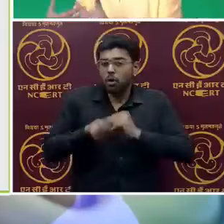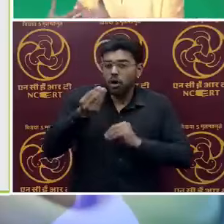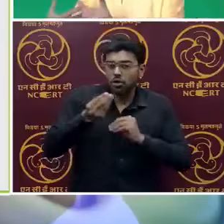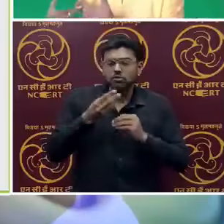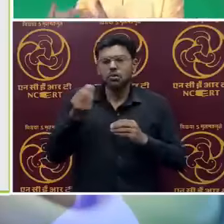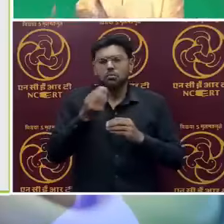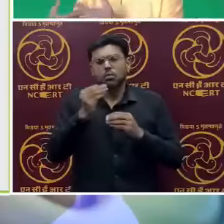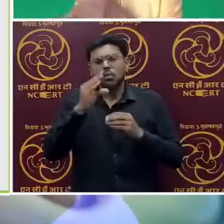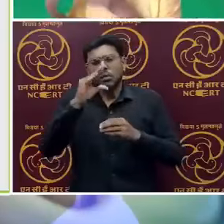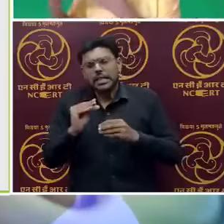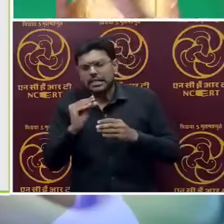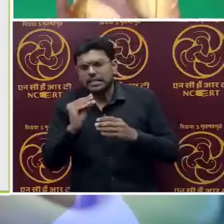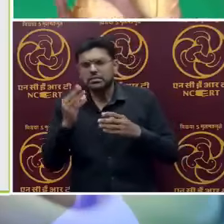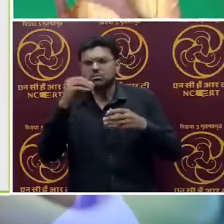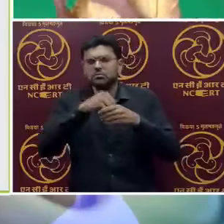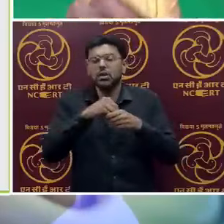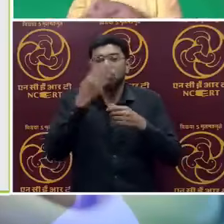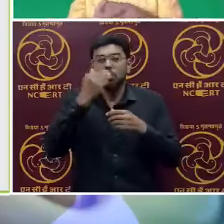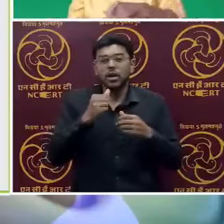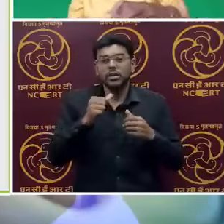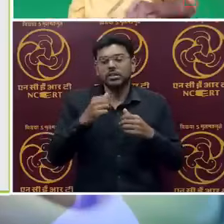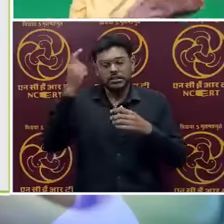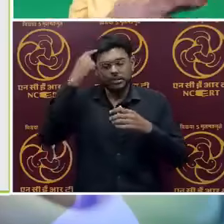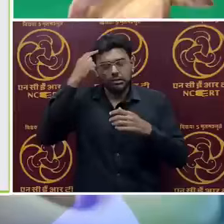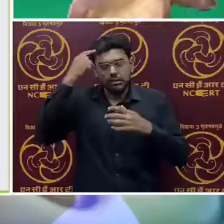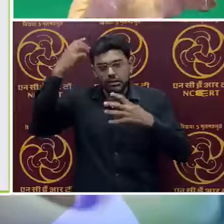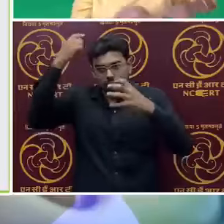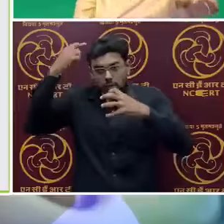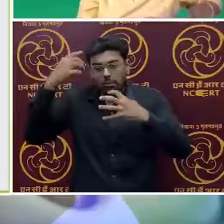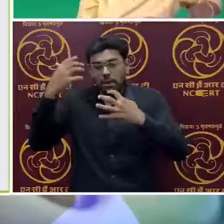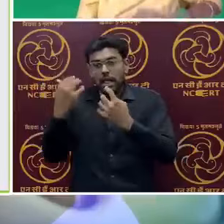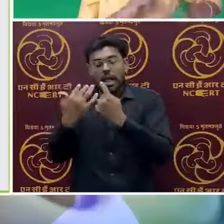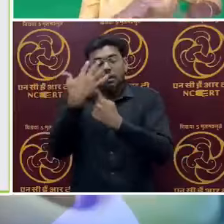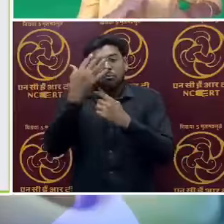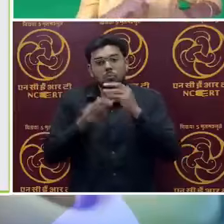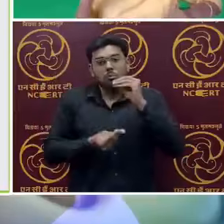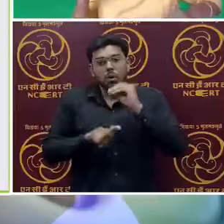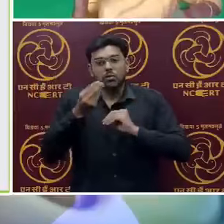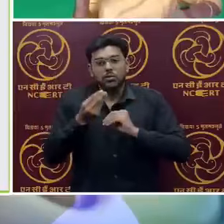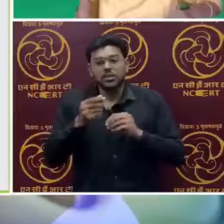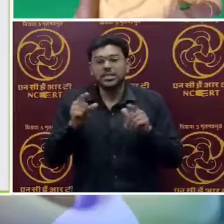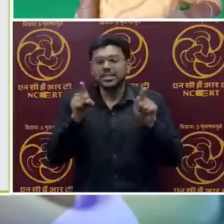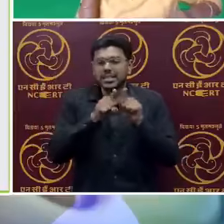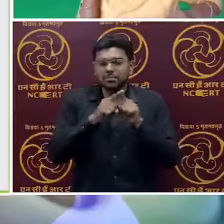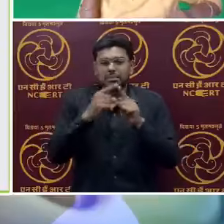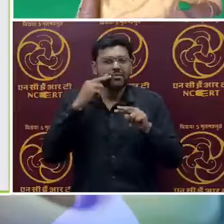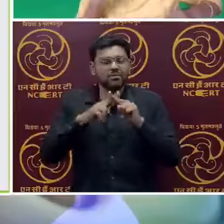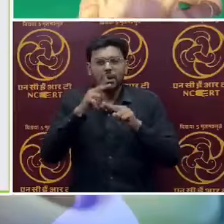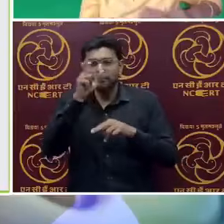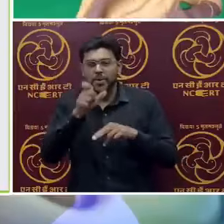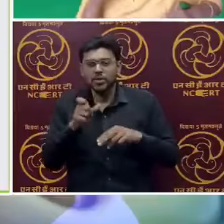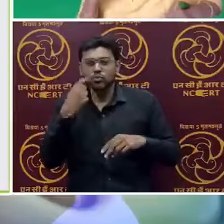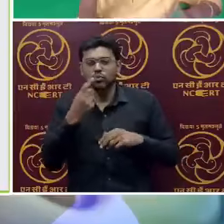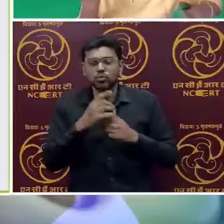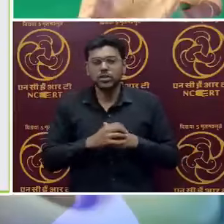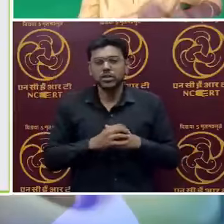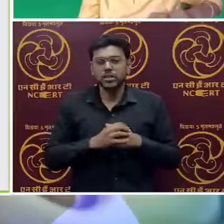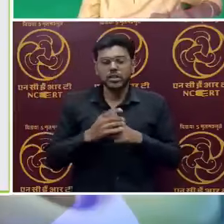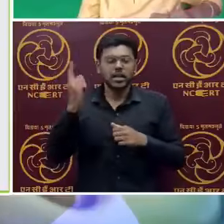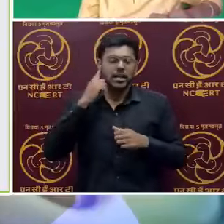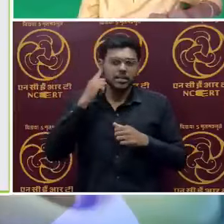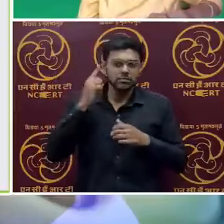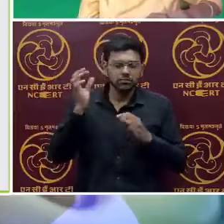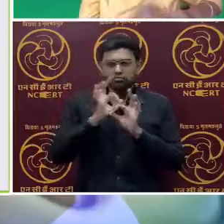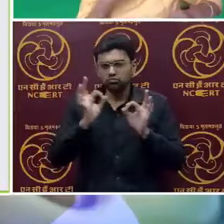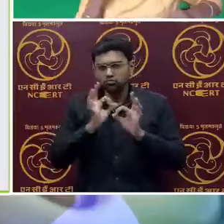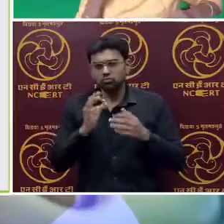wanting less input, because it causes overload to them because it's too much. Similarly, if you see a person who's not able to, for hearing,